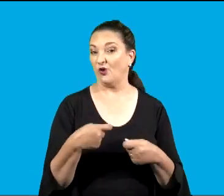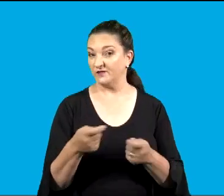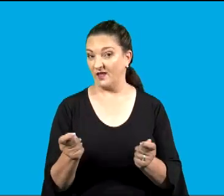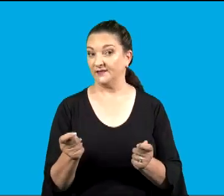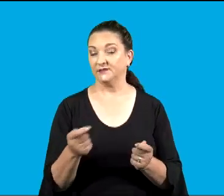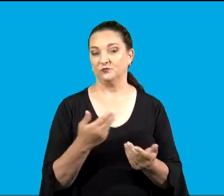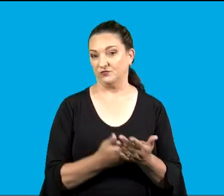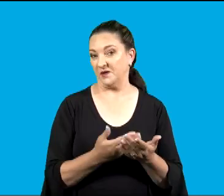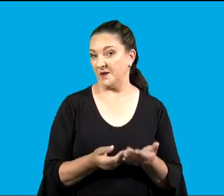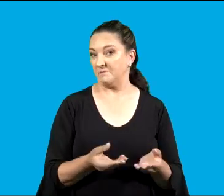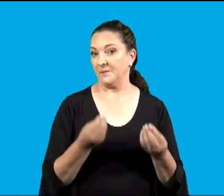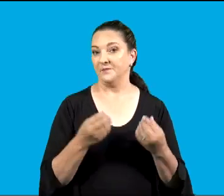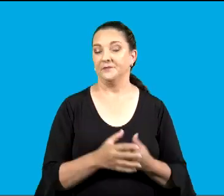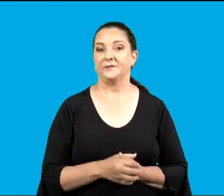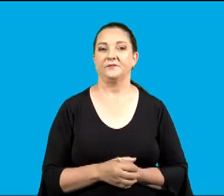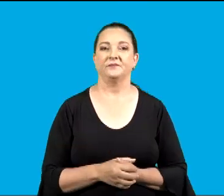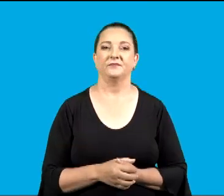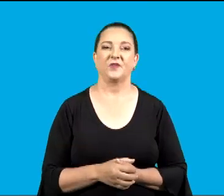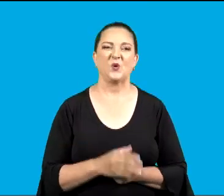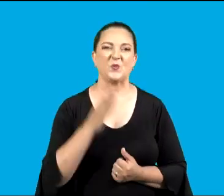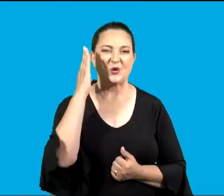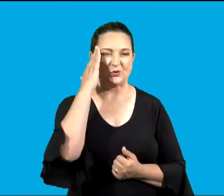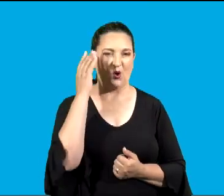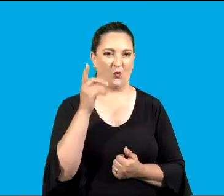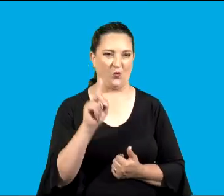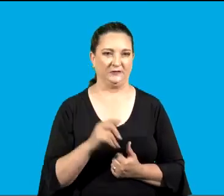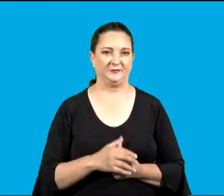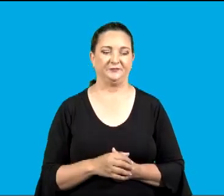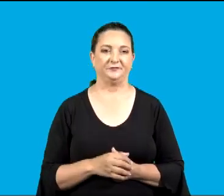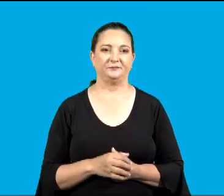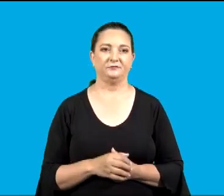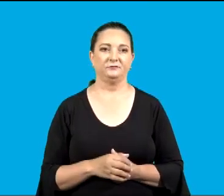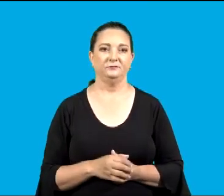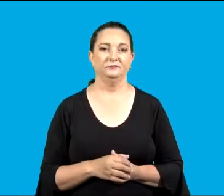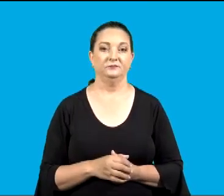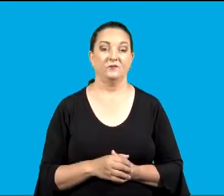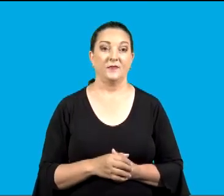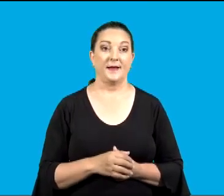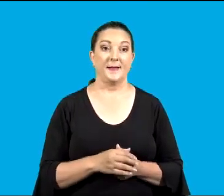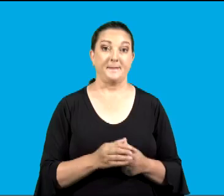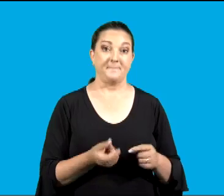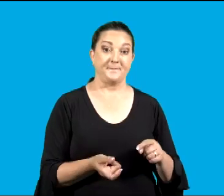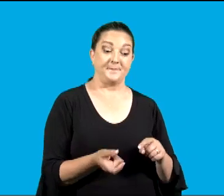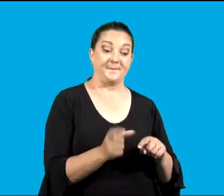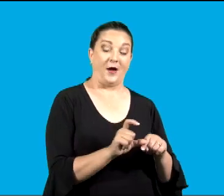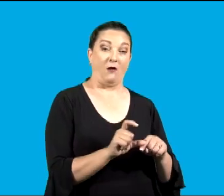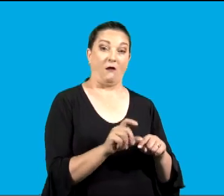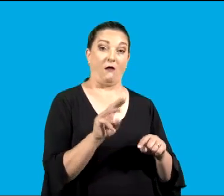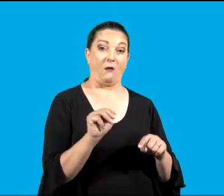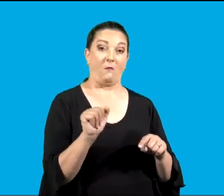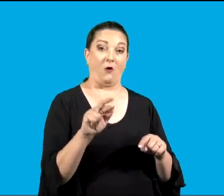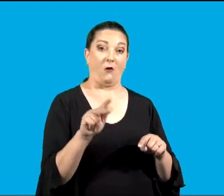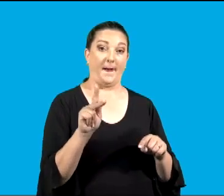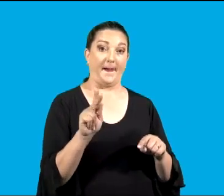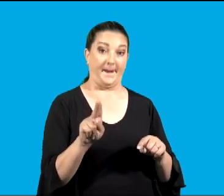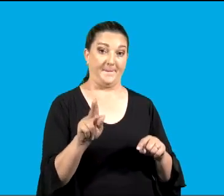the cost of sales. We can get the cost of sales. We know that once my markup is 50%,